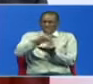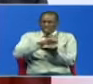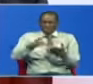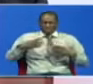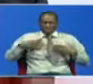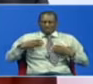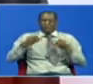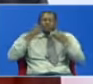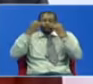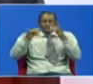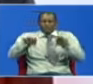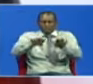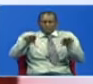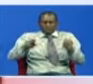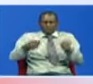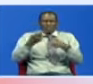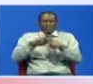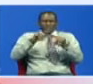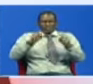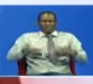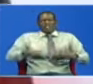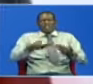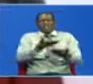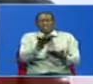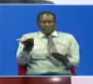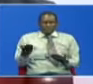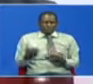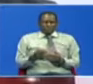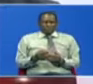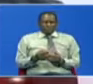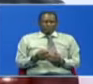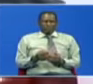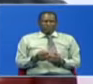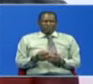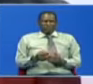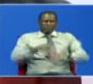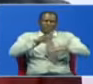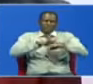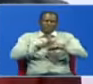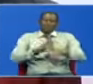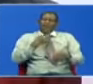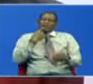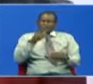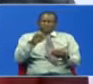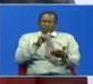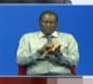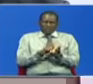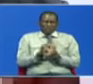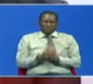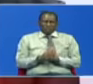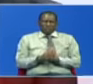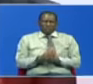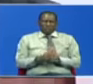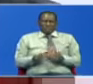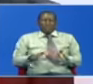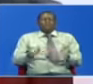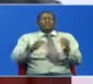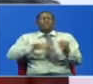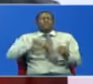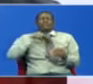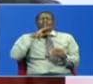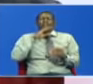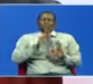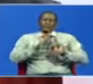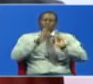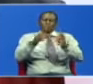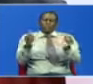System. Then we shall be able to give you an appropriate answer. In terms of the deaths, we reported